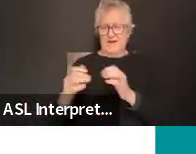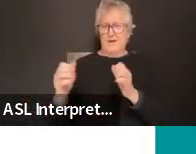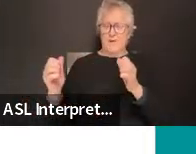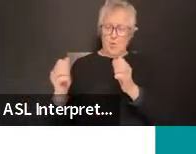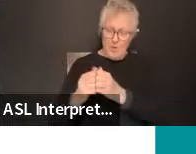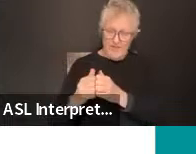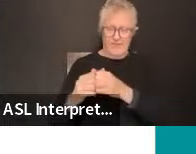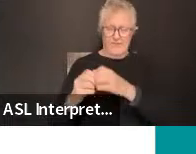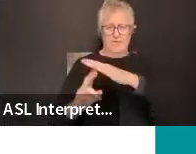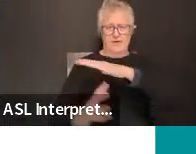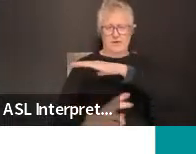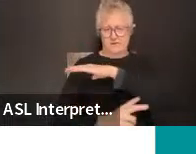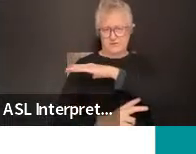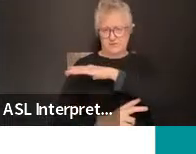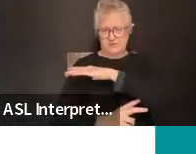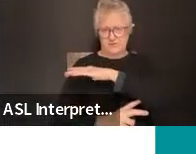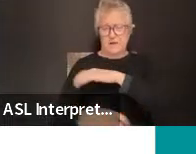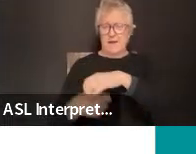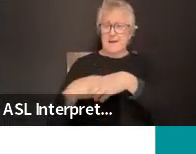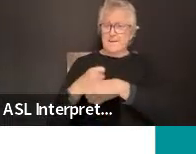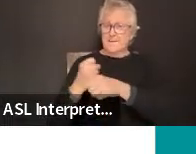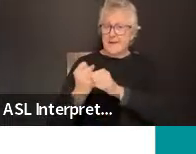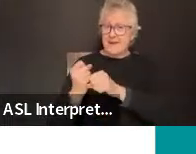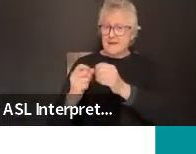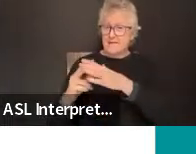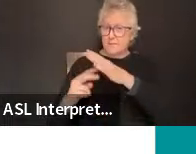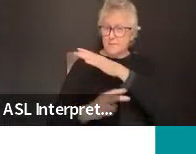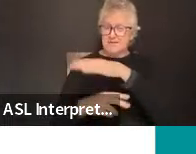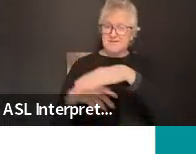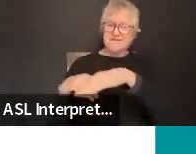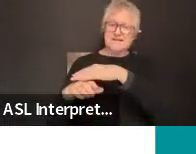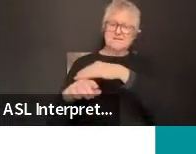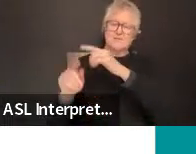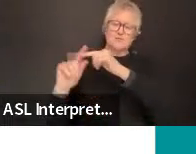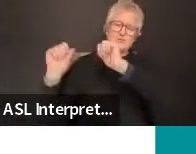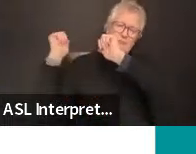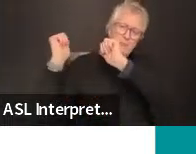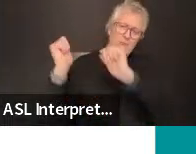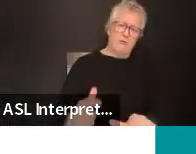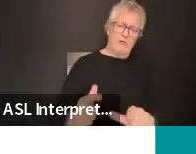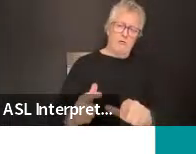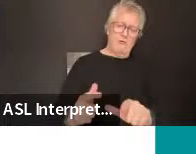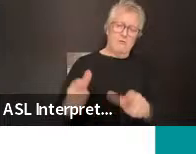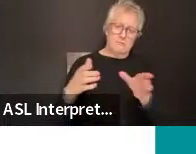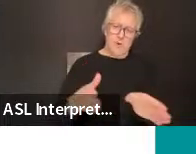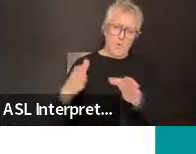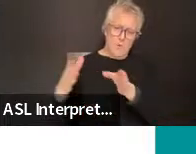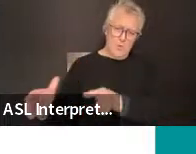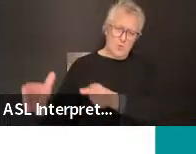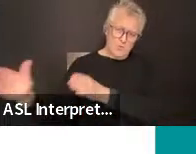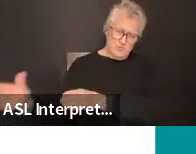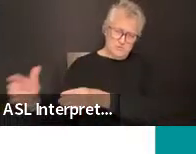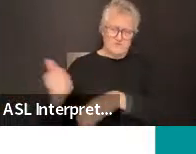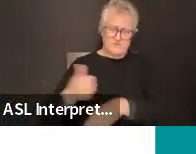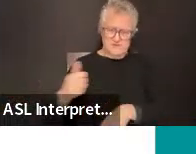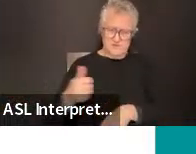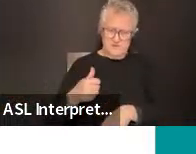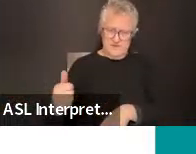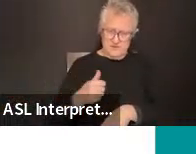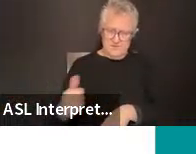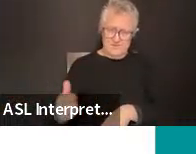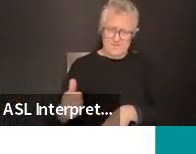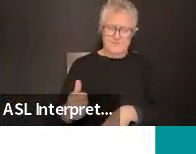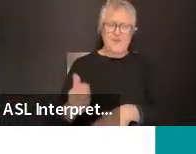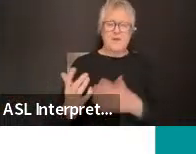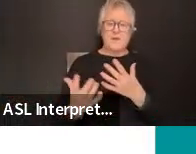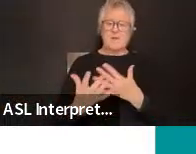including local streets and Delta Park. Improve biking and walking connections on the bridge. And finally,